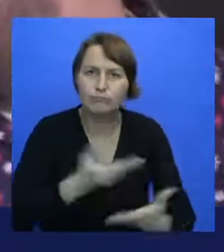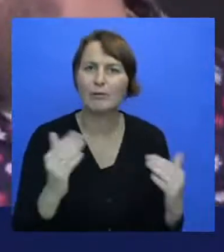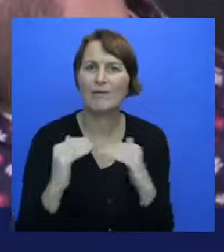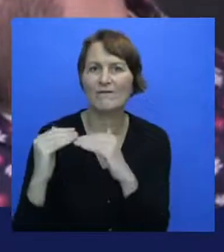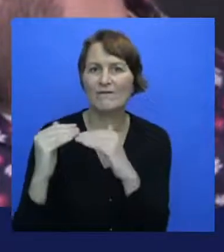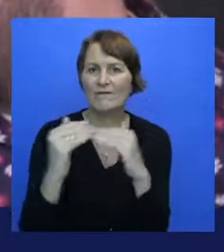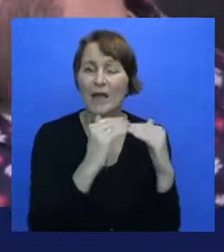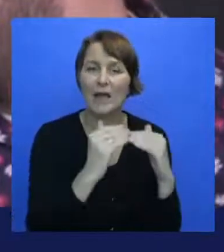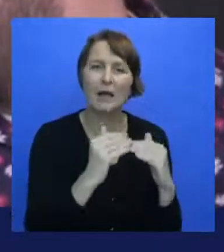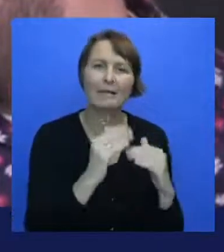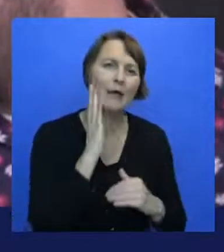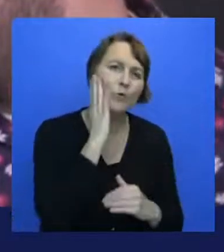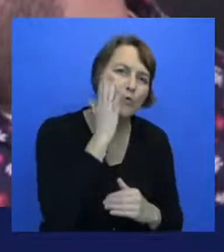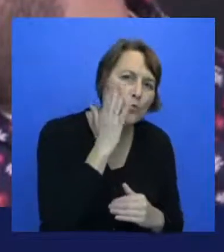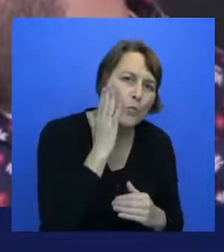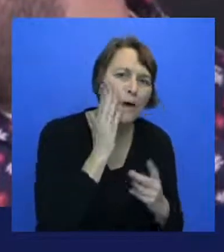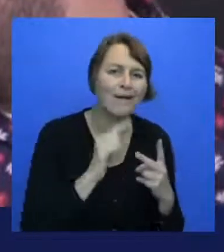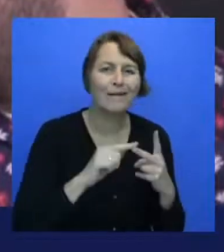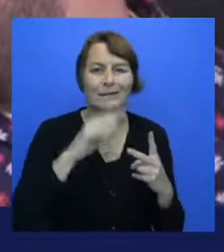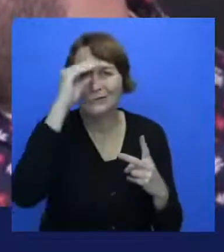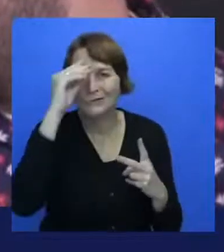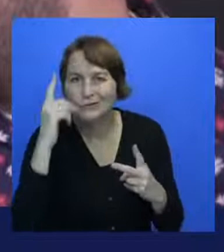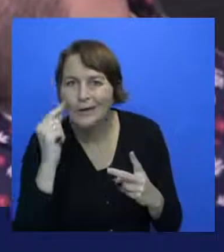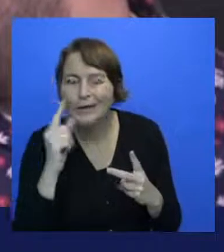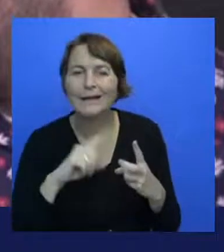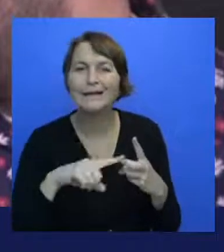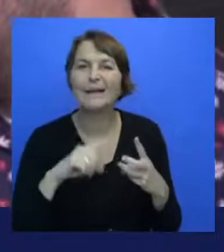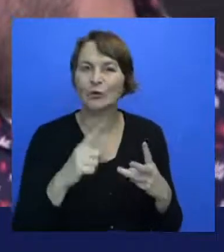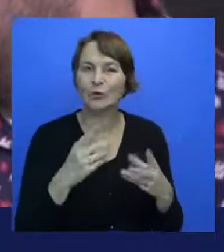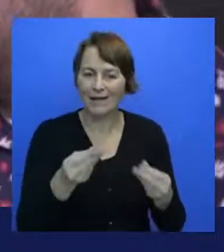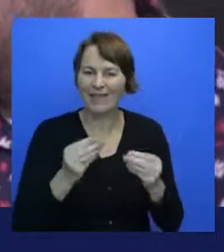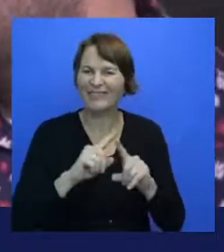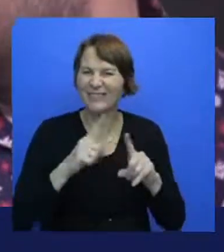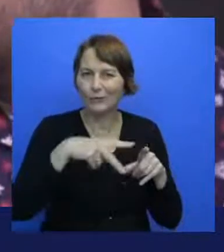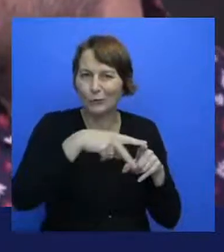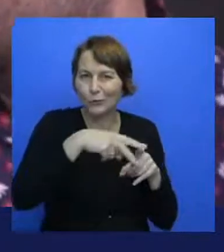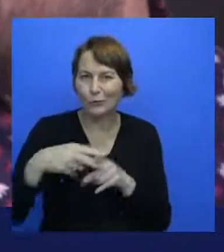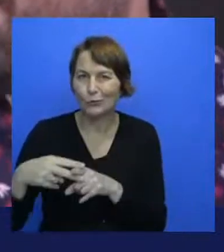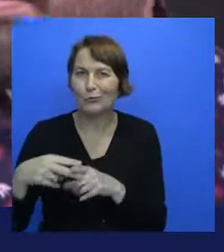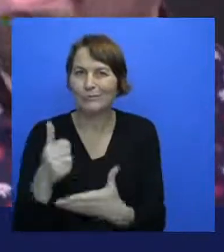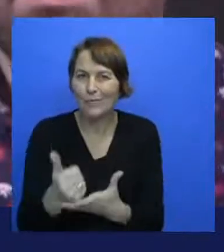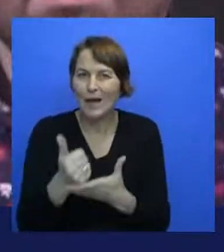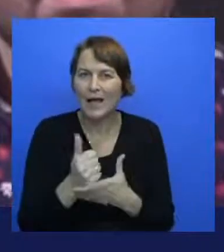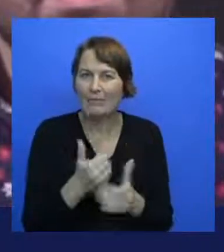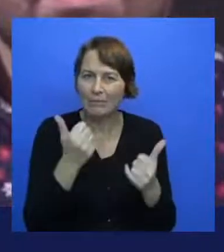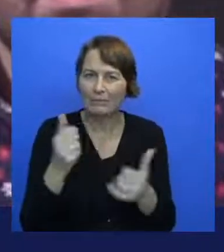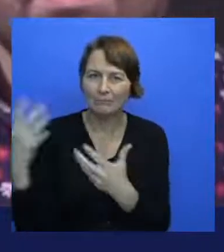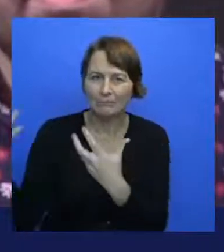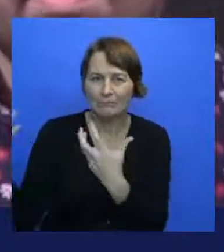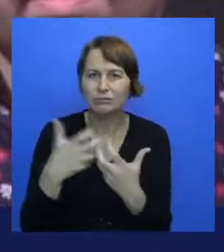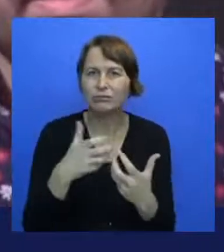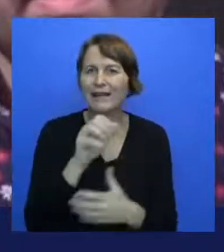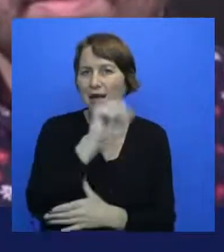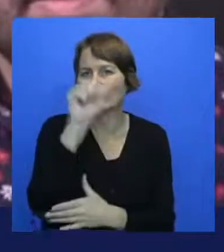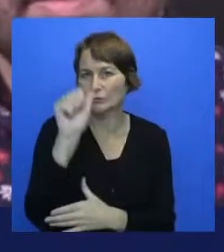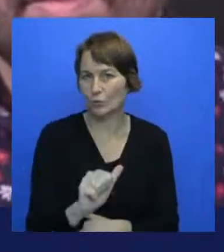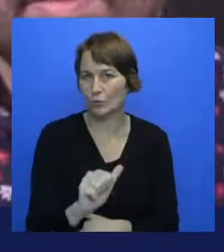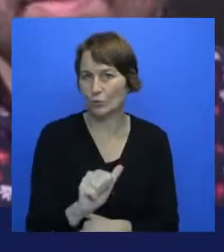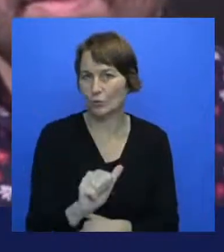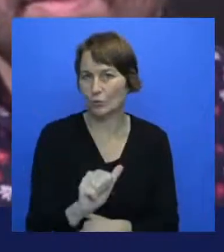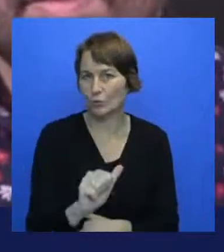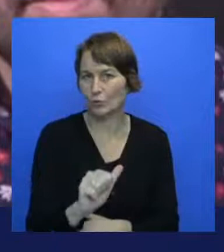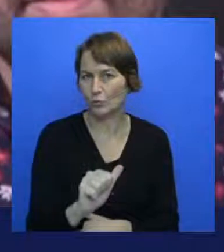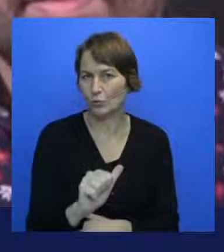that we've come out with, things like Fair Learn and Interpret ML, which are directly integrated into Azure Machine Learning to evaluate the different models that they have and